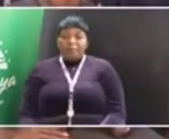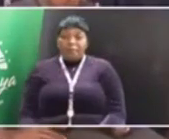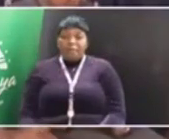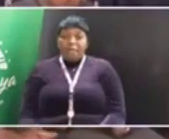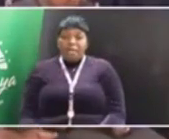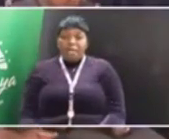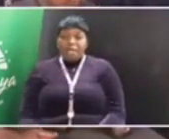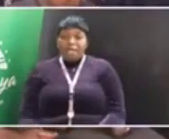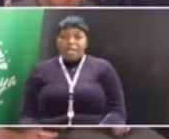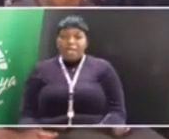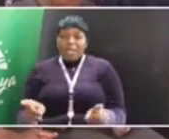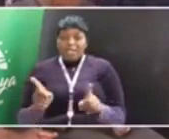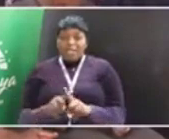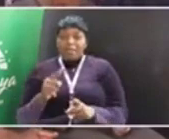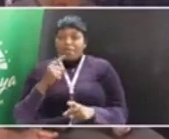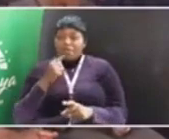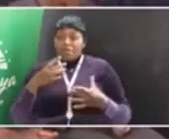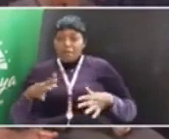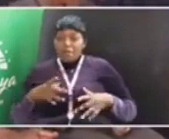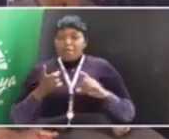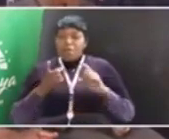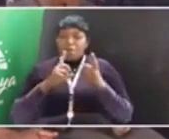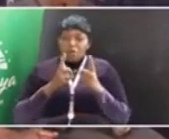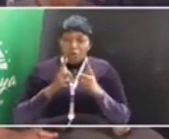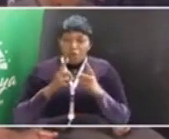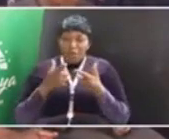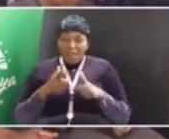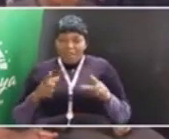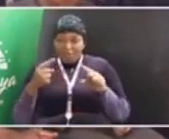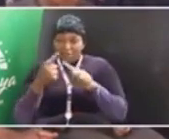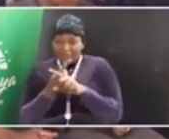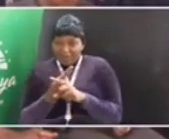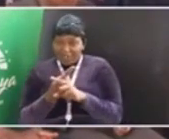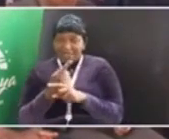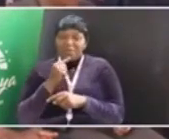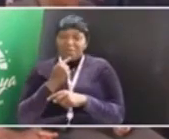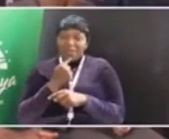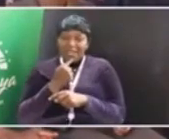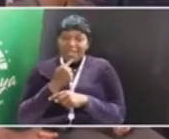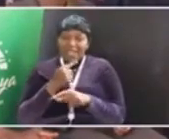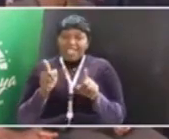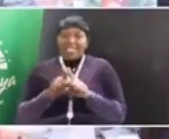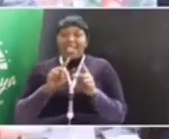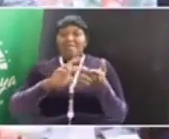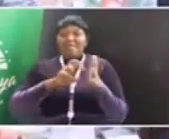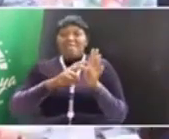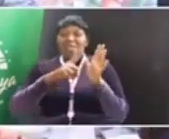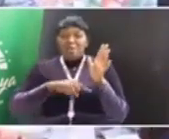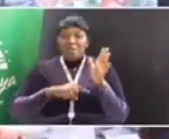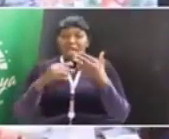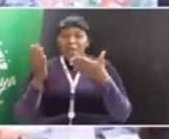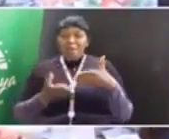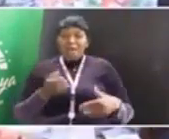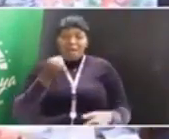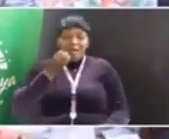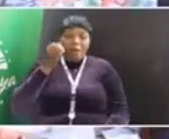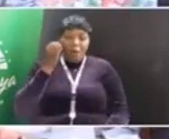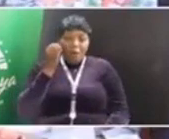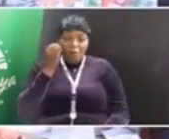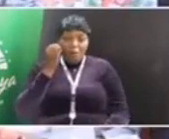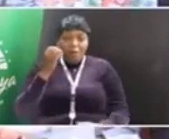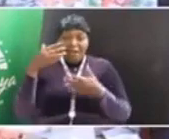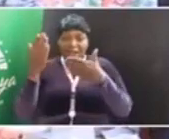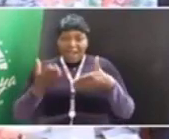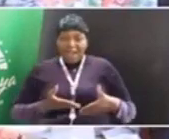As the Turkana people would say, Tobongu Lore, it also means welcome home,